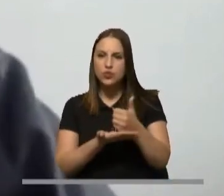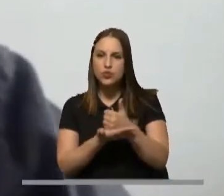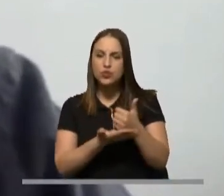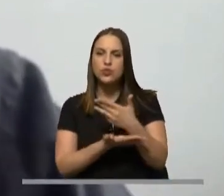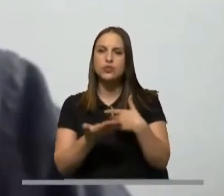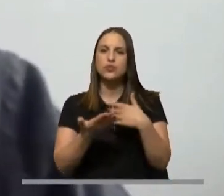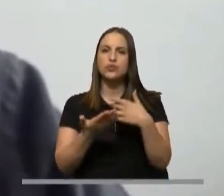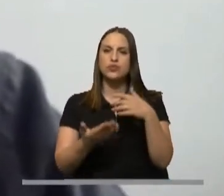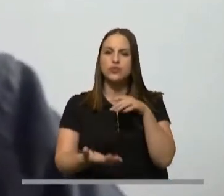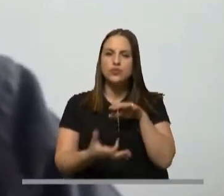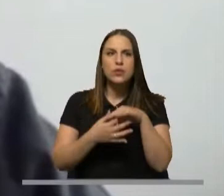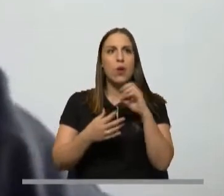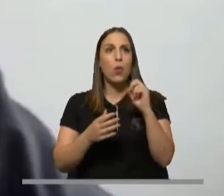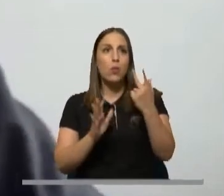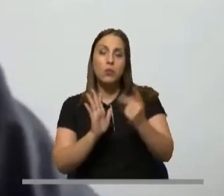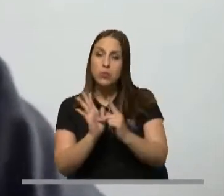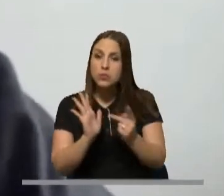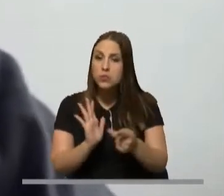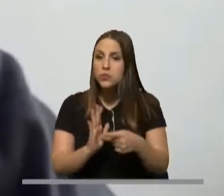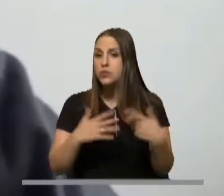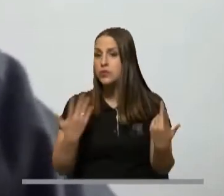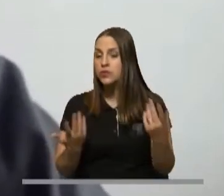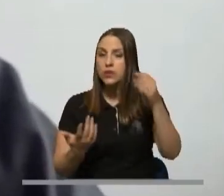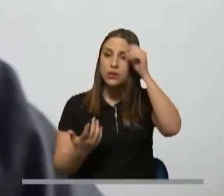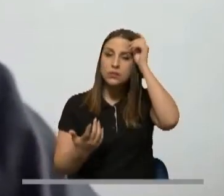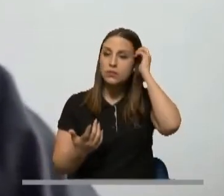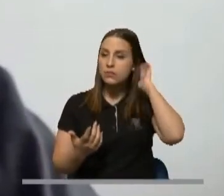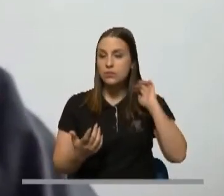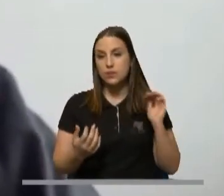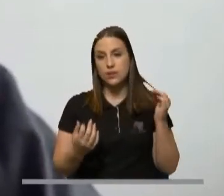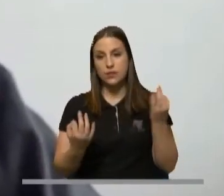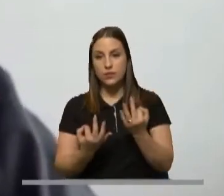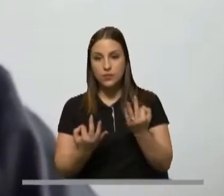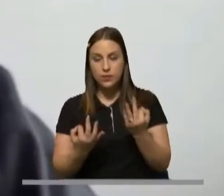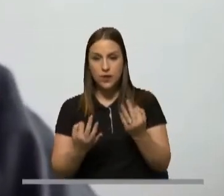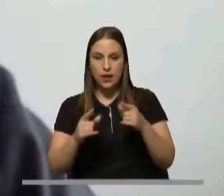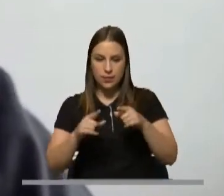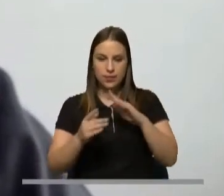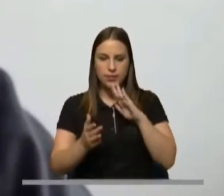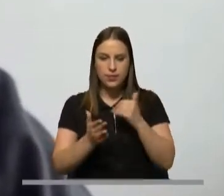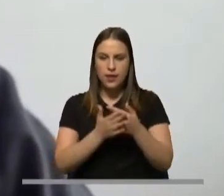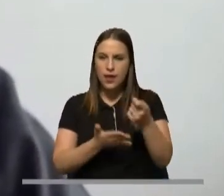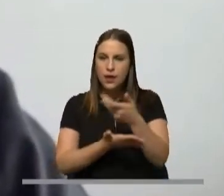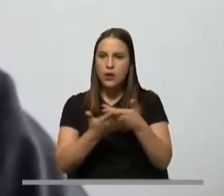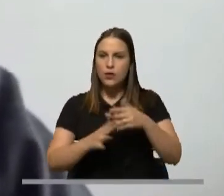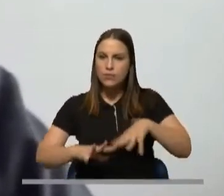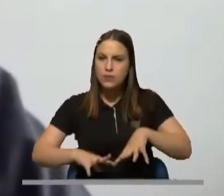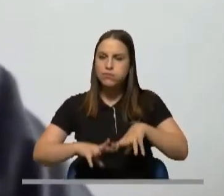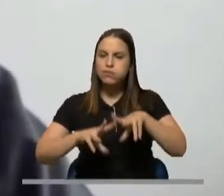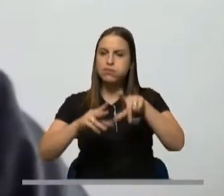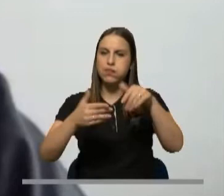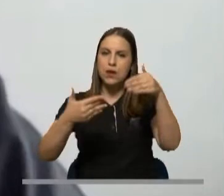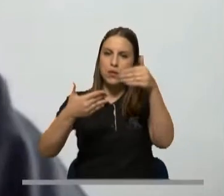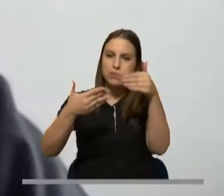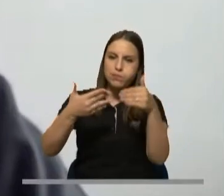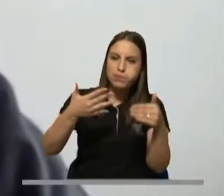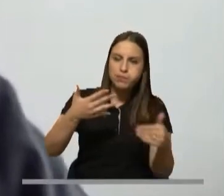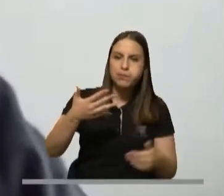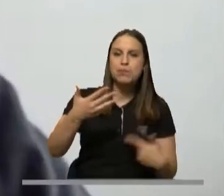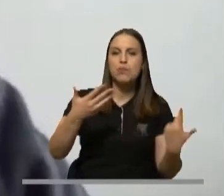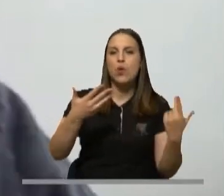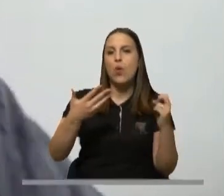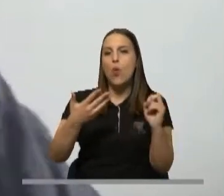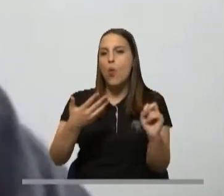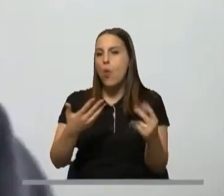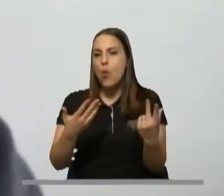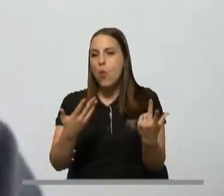experts or to technology, its evaluation in economic categories or as a procurer